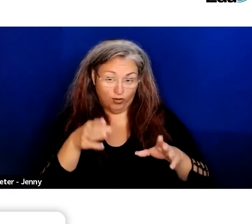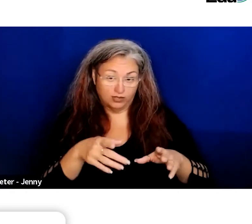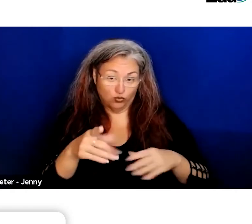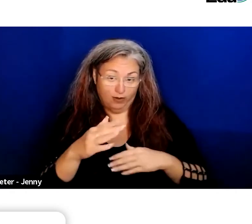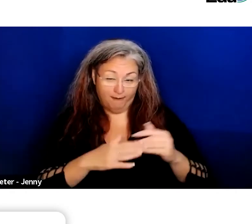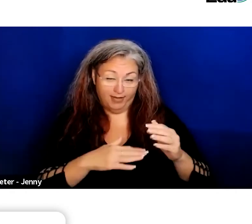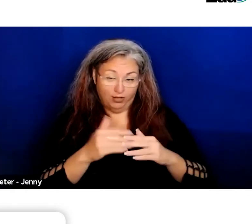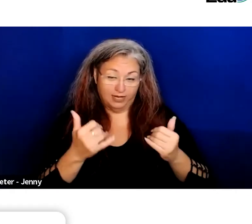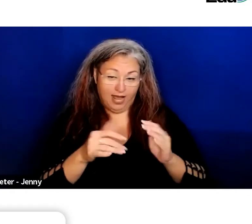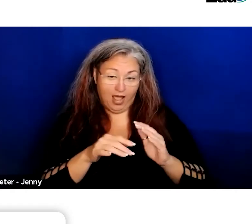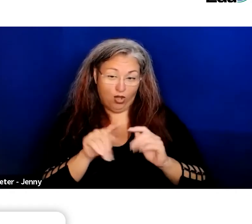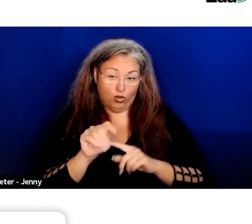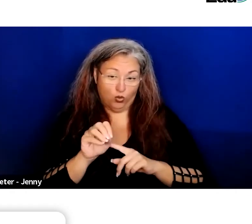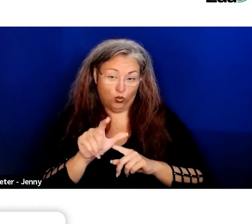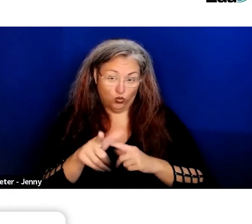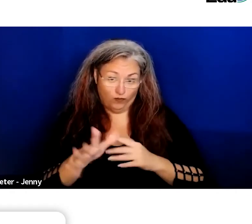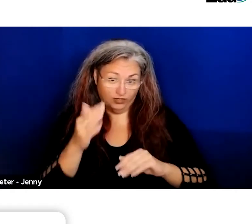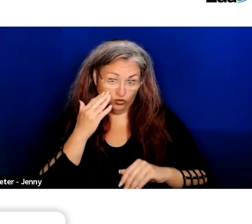building a tool?